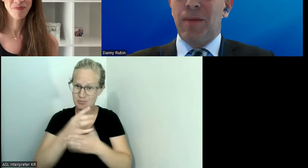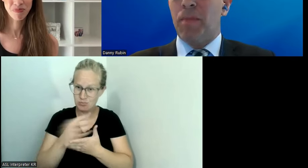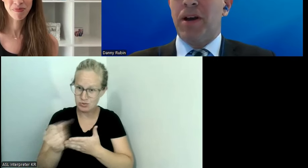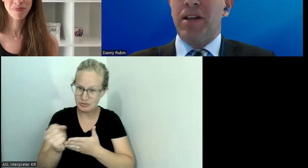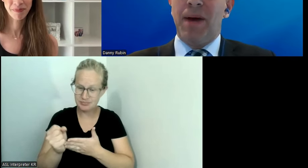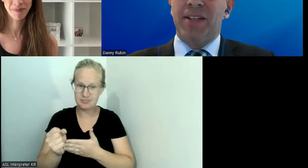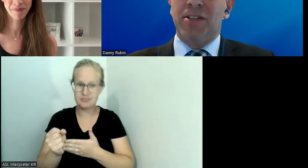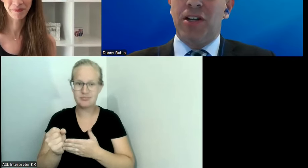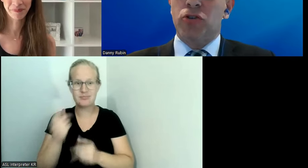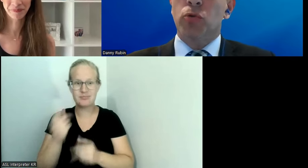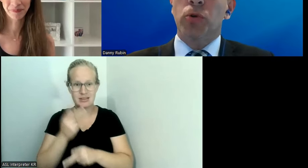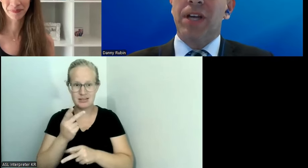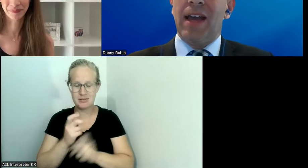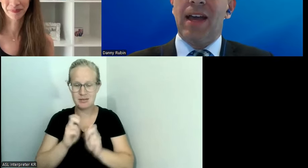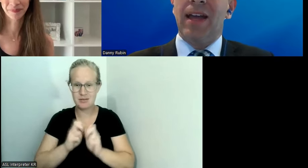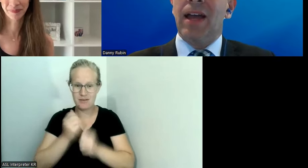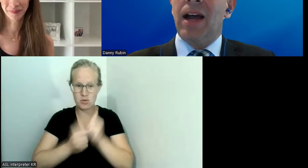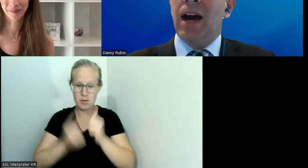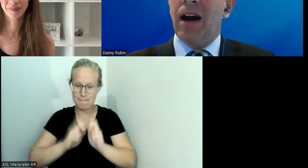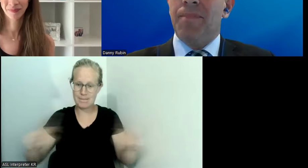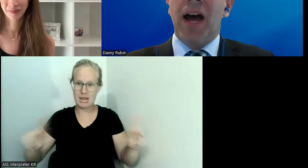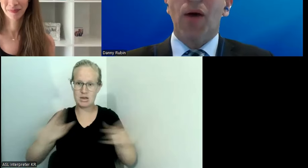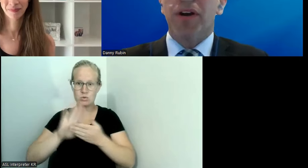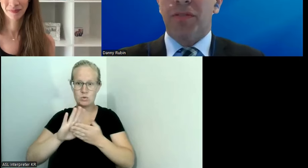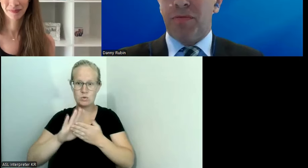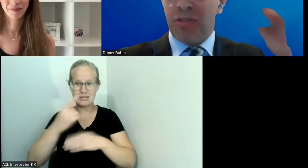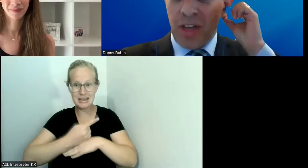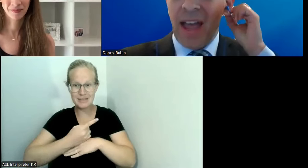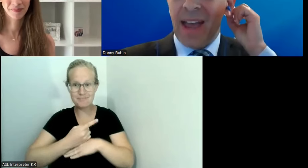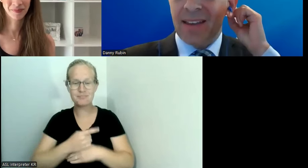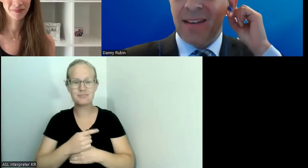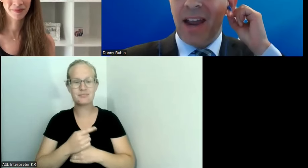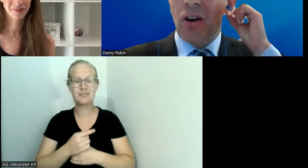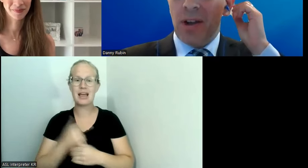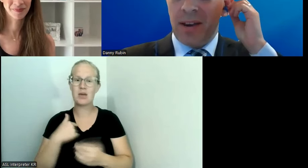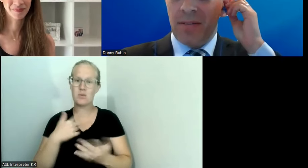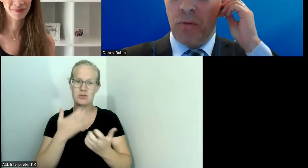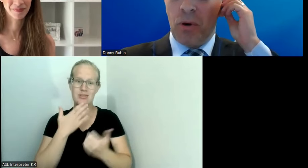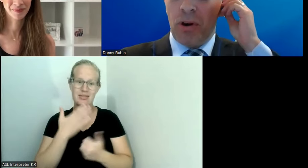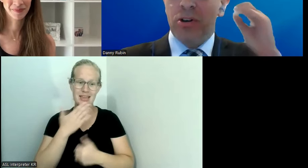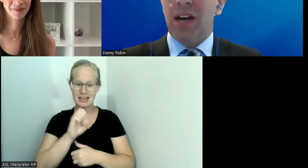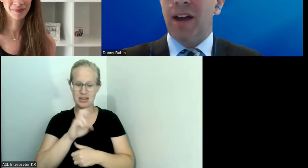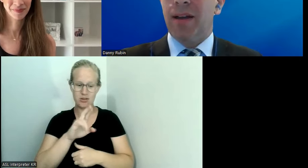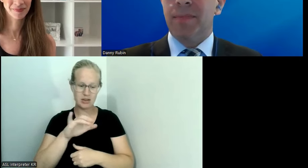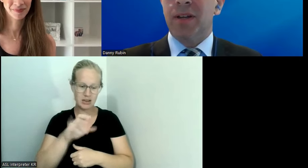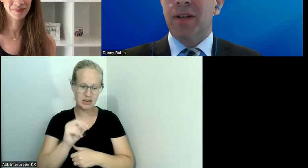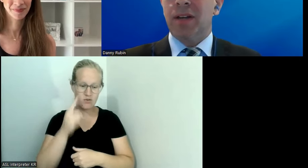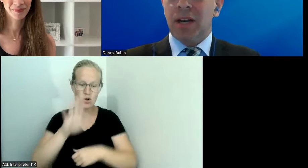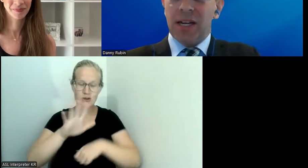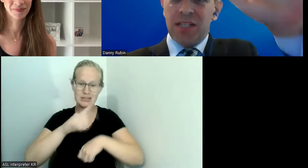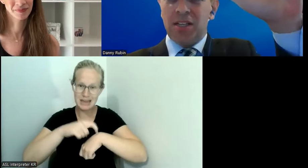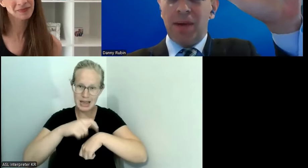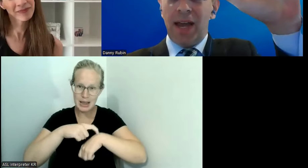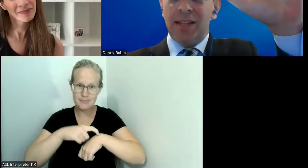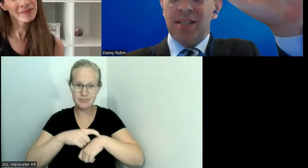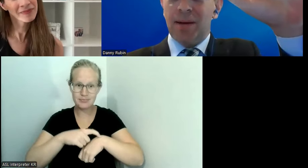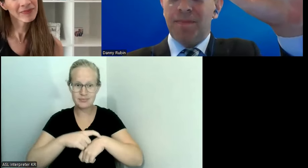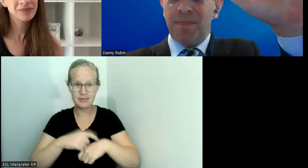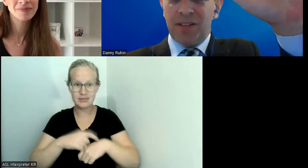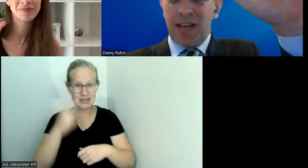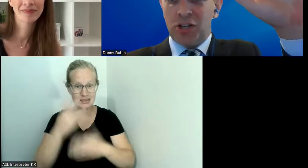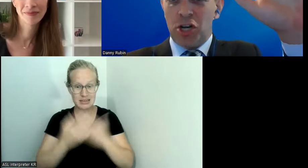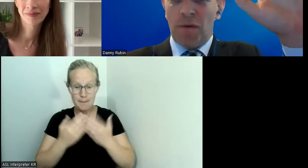we keep everybody back to their school day. Um, I want to thank Erin for her time. Can I see some